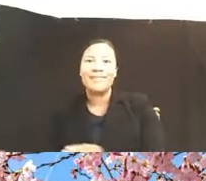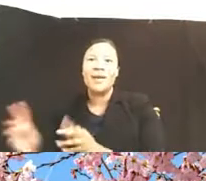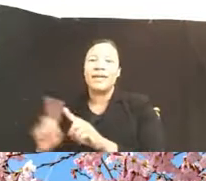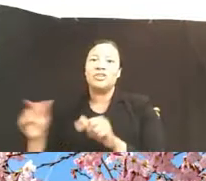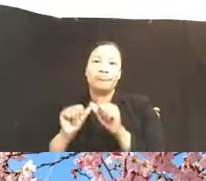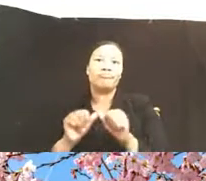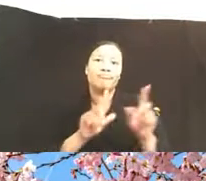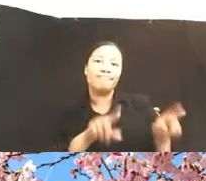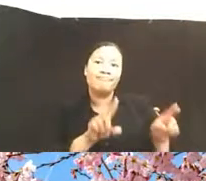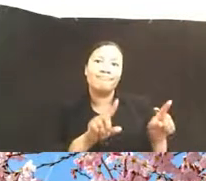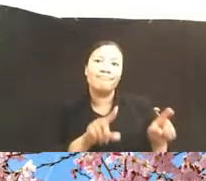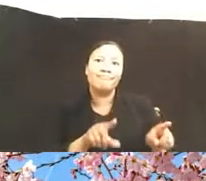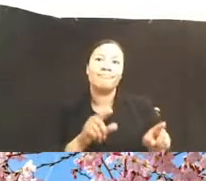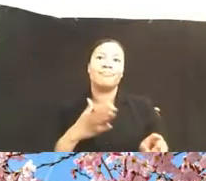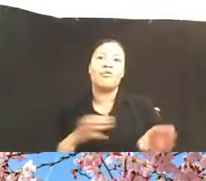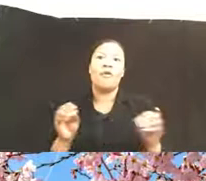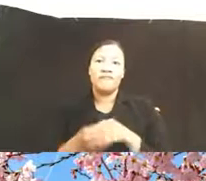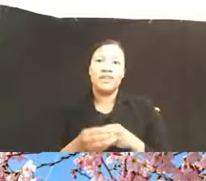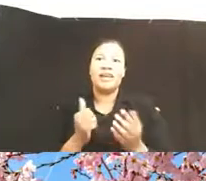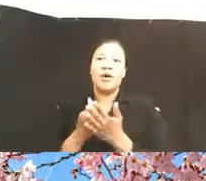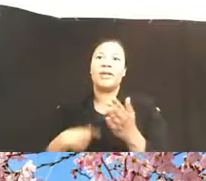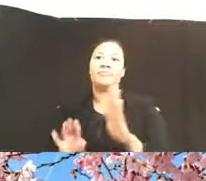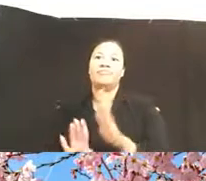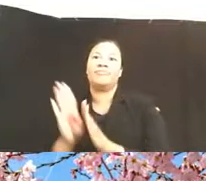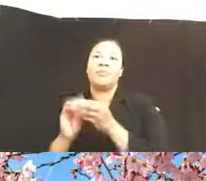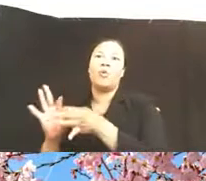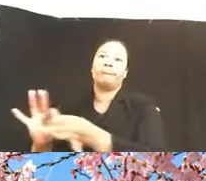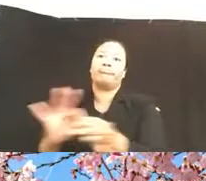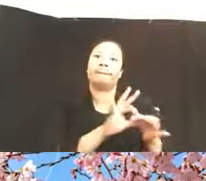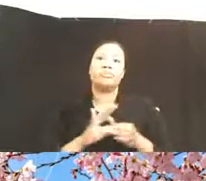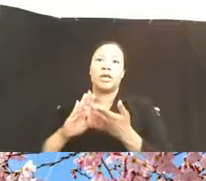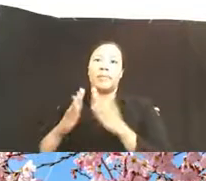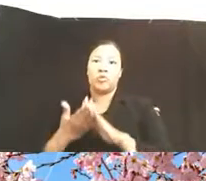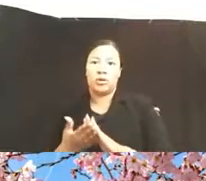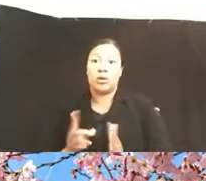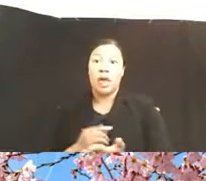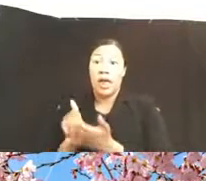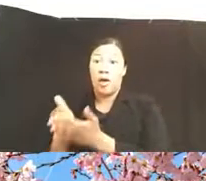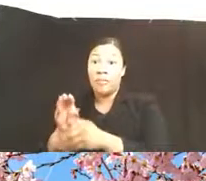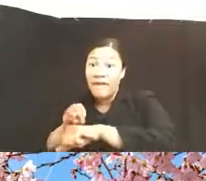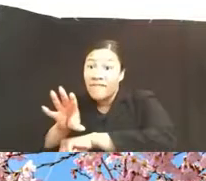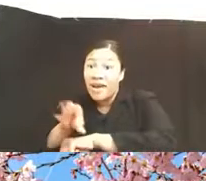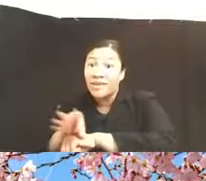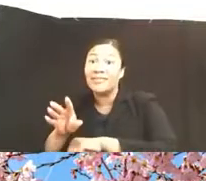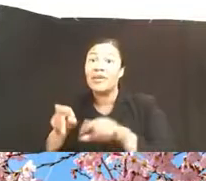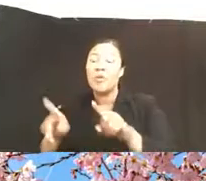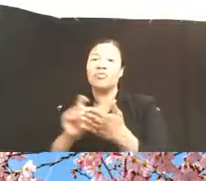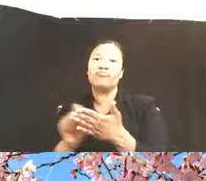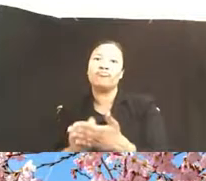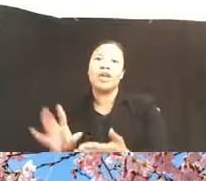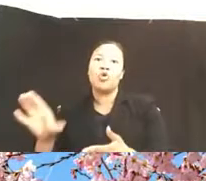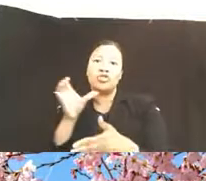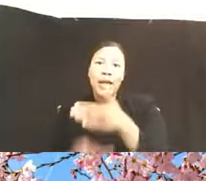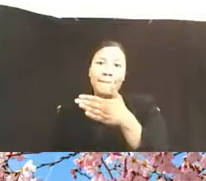build community. As I helped her with revising her dissertation chapters, challenging her on